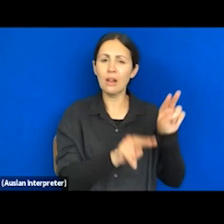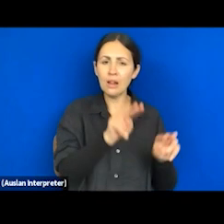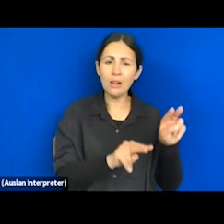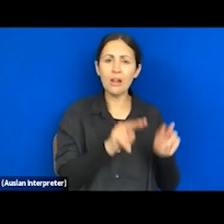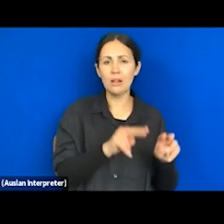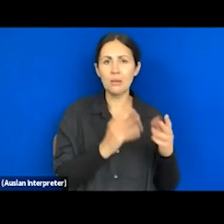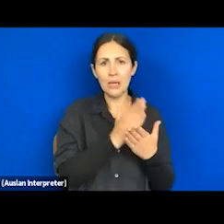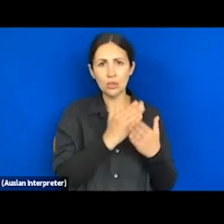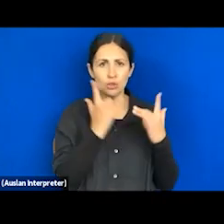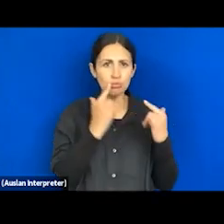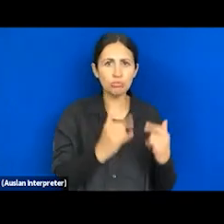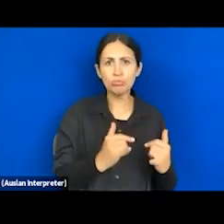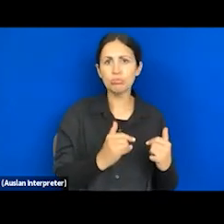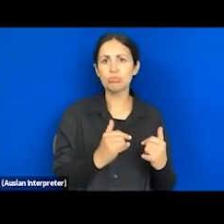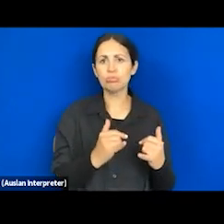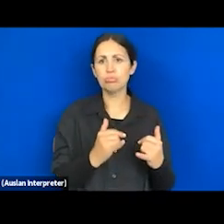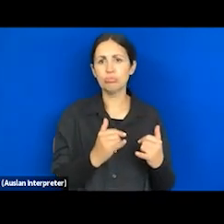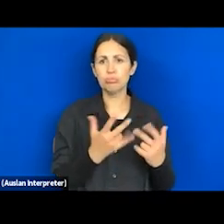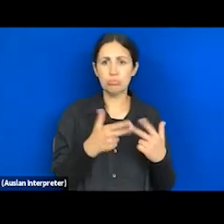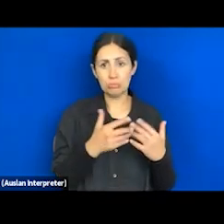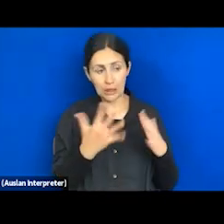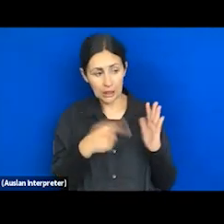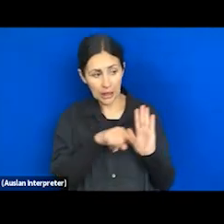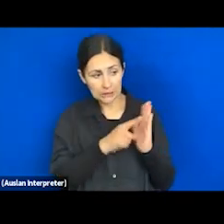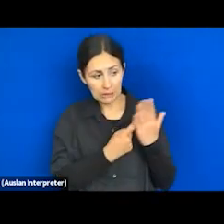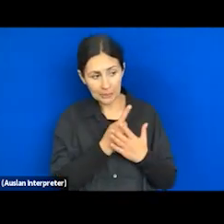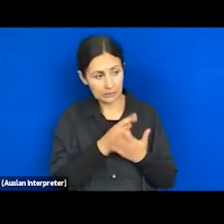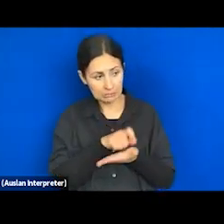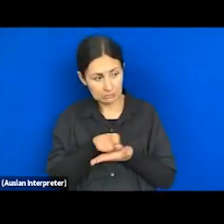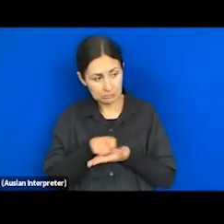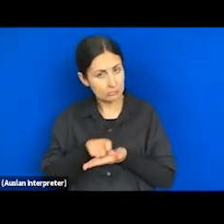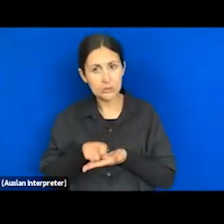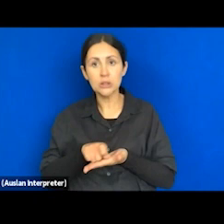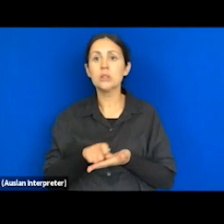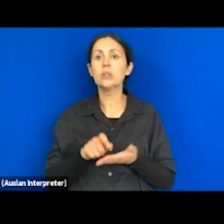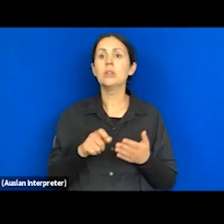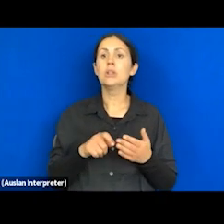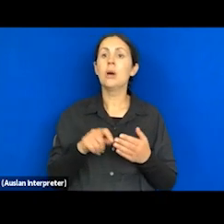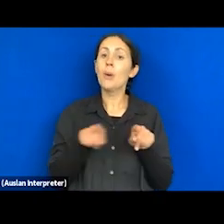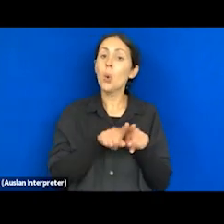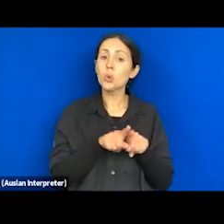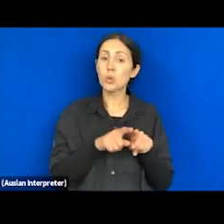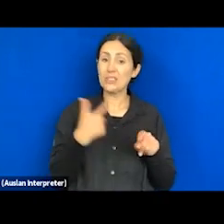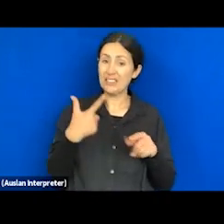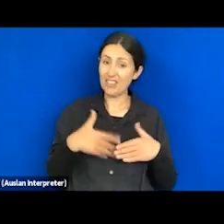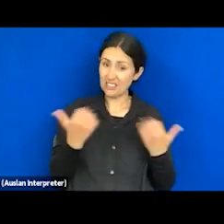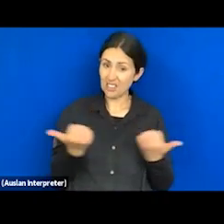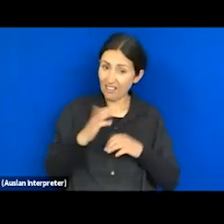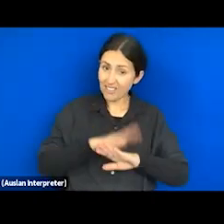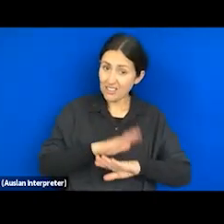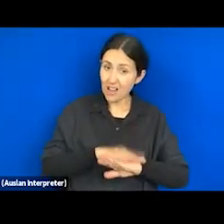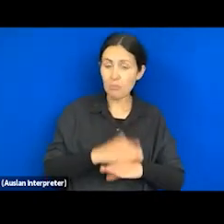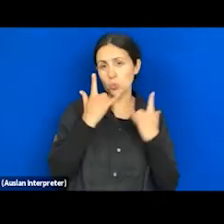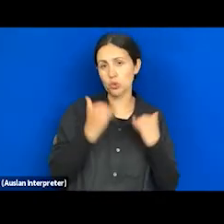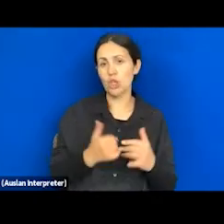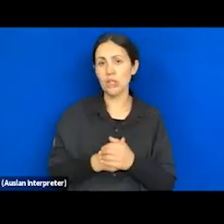the type, number, and duration of adverse events. And feasibility is defined by the time taken to enroll the sample. We also have